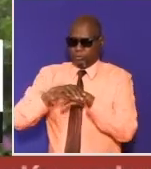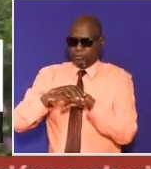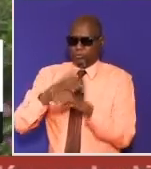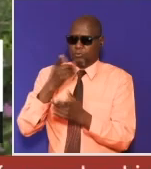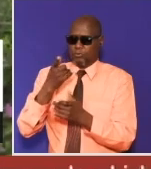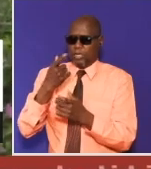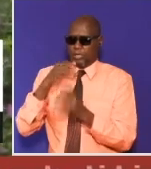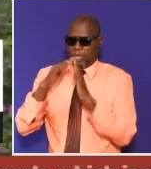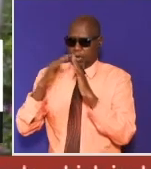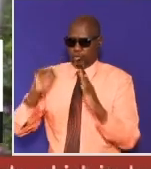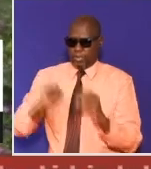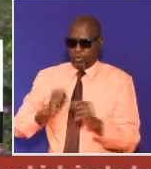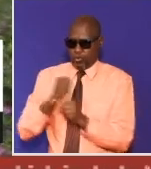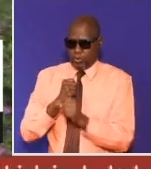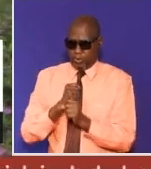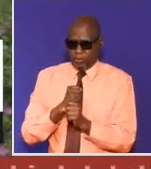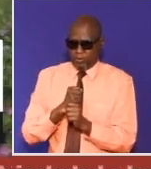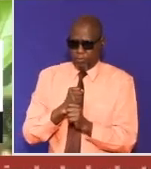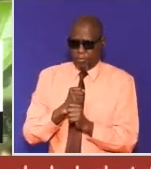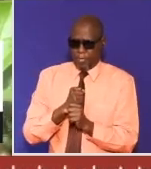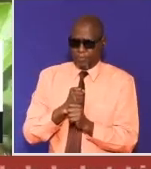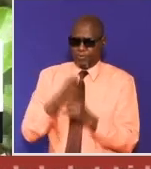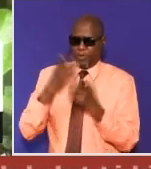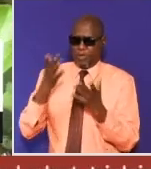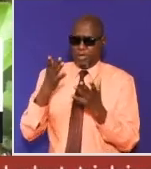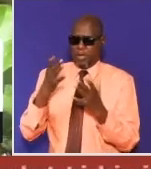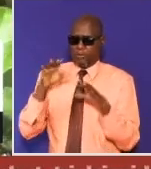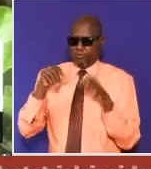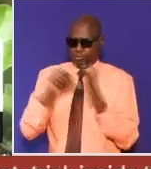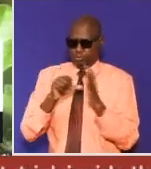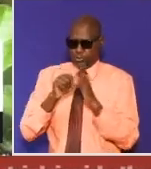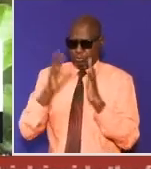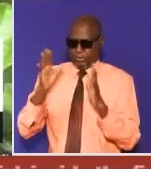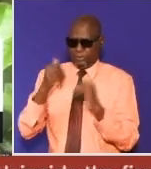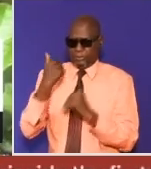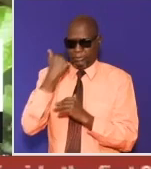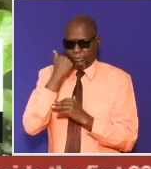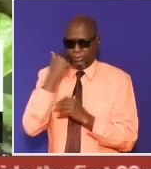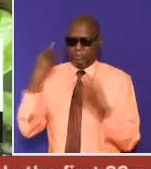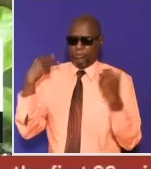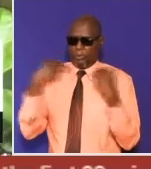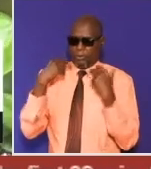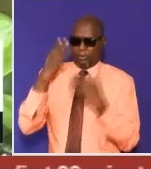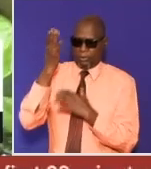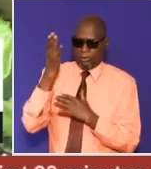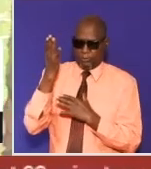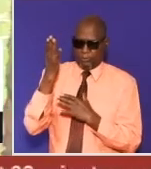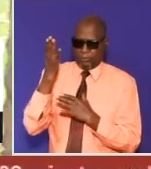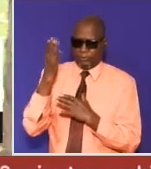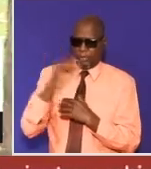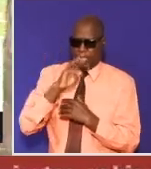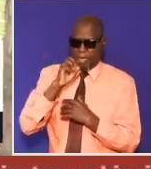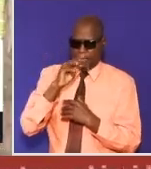worker. However, her dreams are now dimmed and she's now devastated. The mother of three is sick and stuck in the Gulf. Emily is